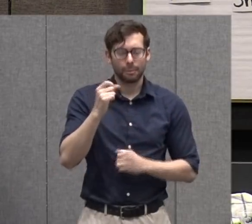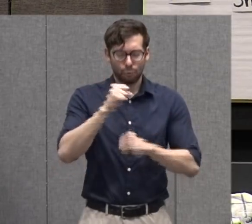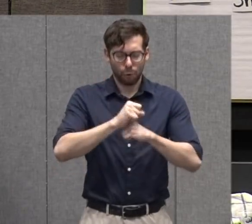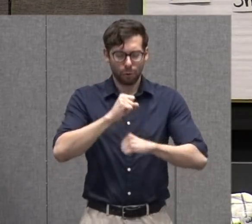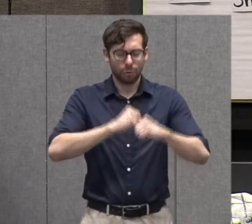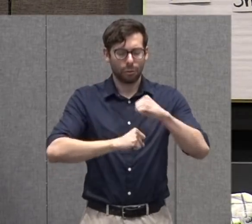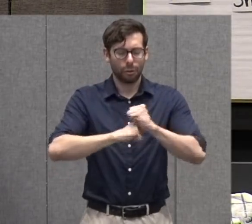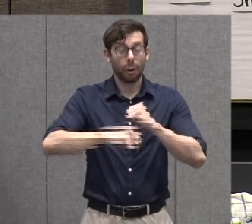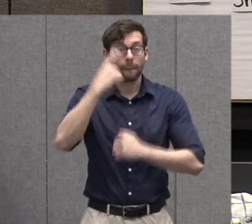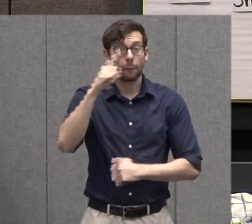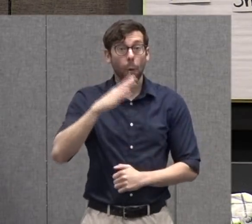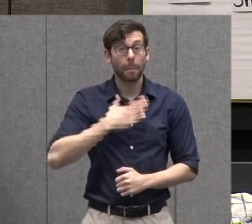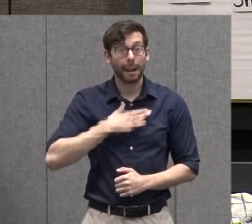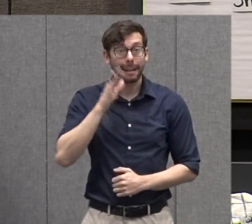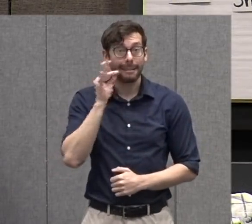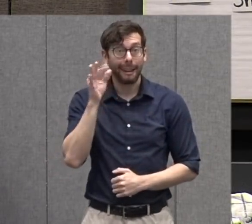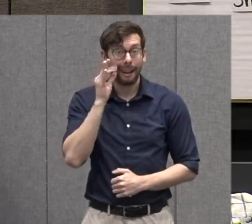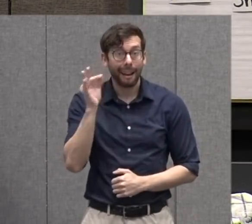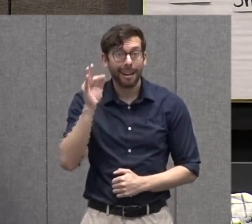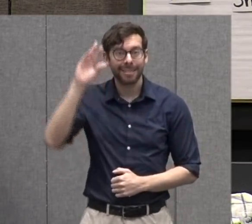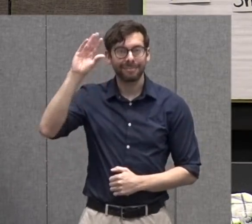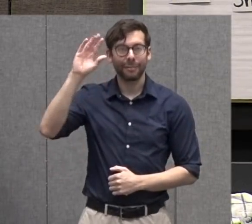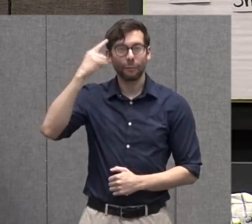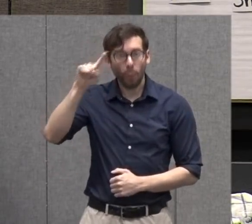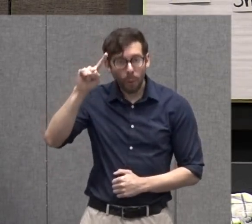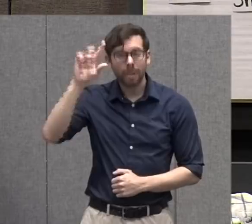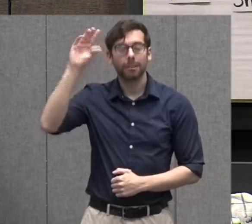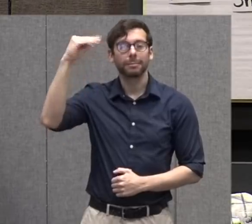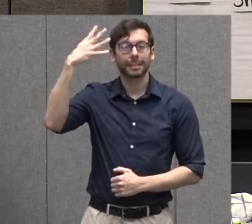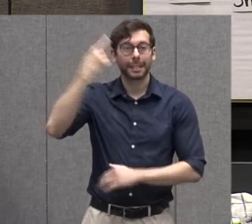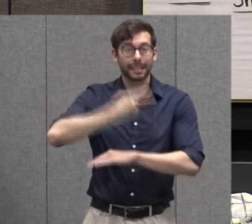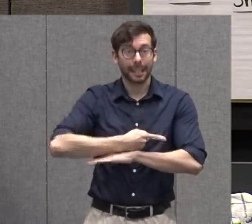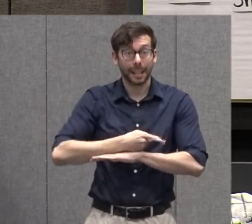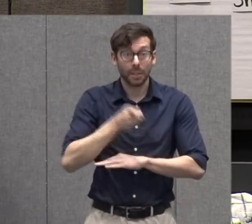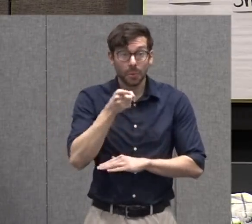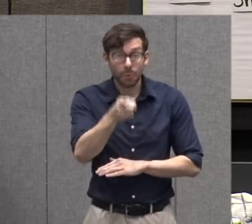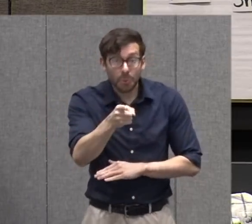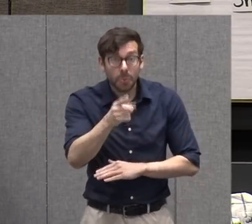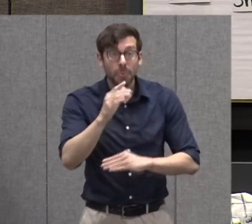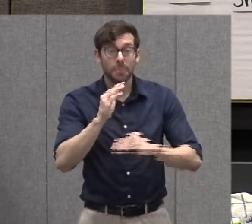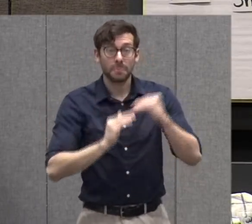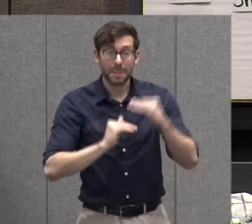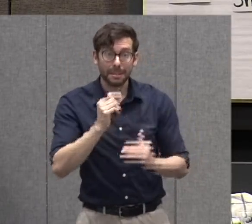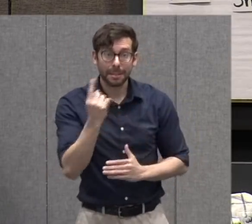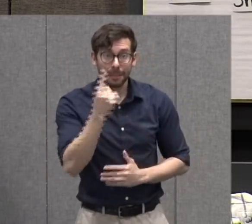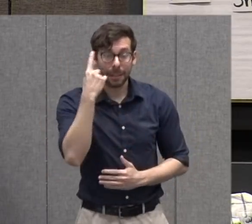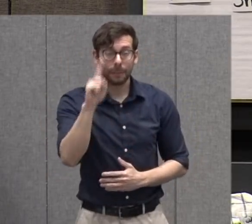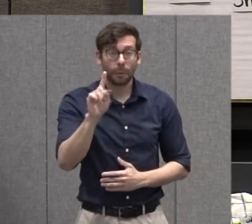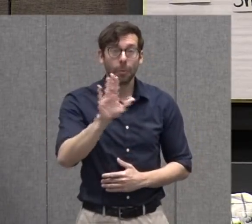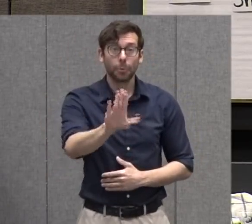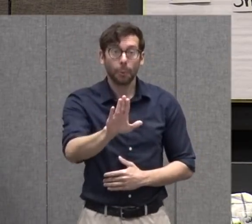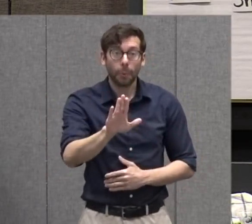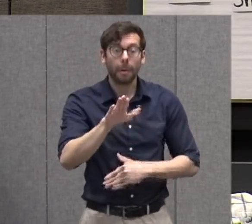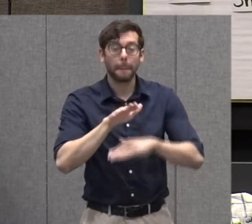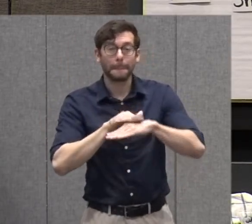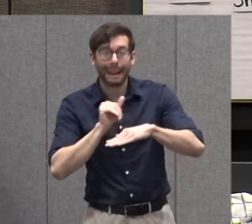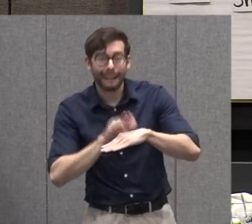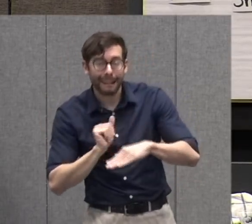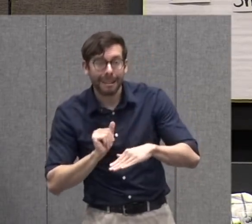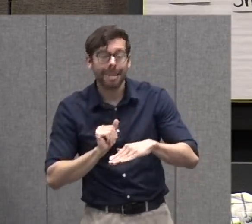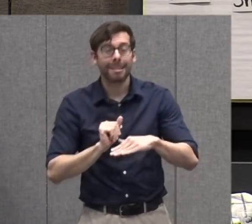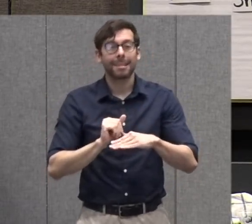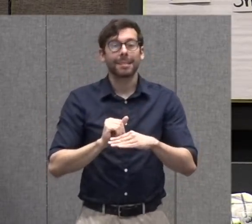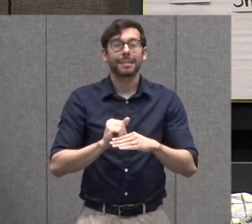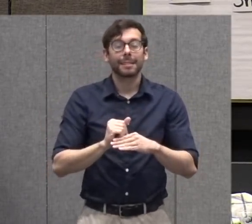to encourage you to make something for a pet, a stuffed animal, or your favorite toy. But the big